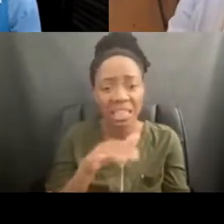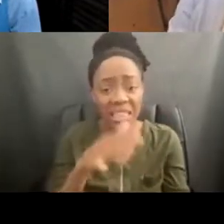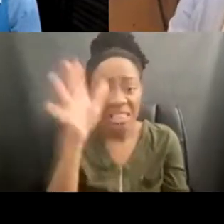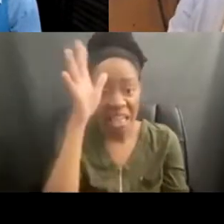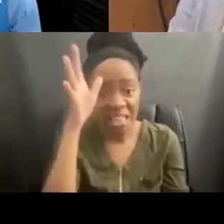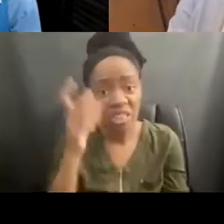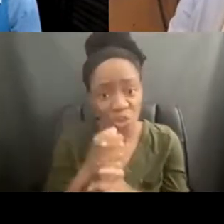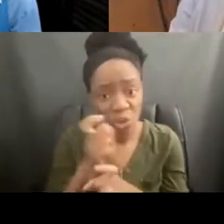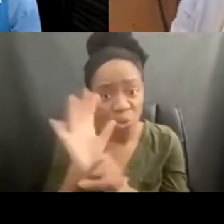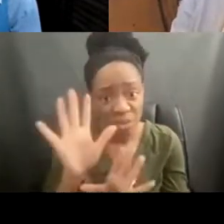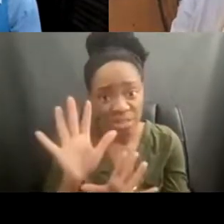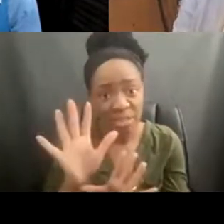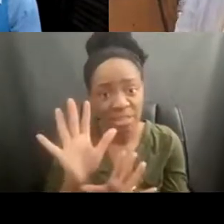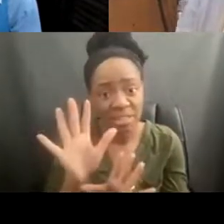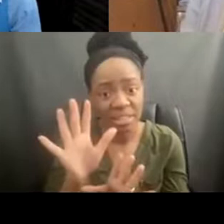a joke. It's a joke. So